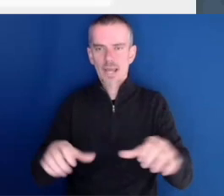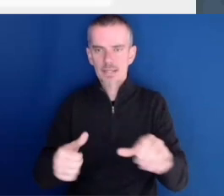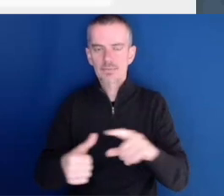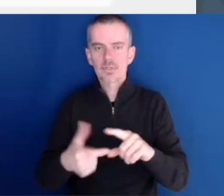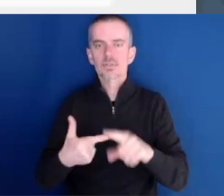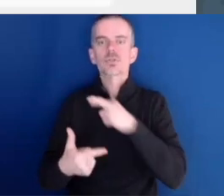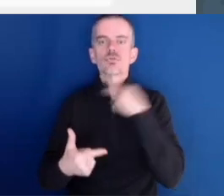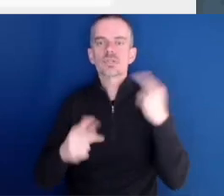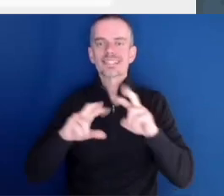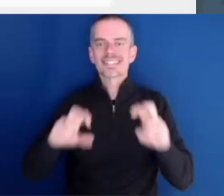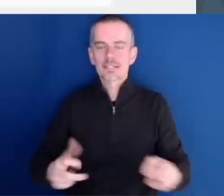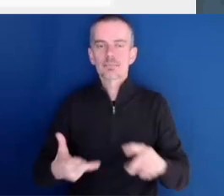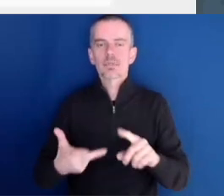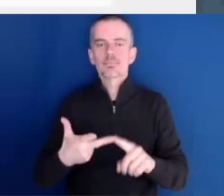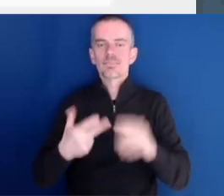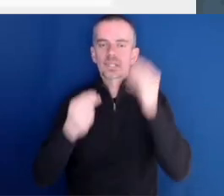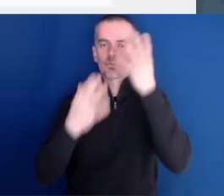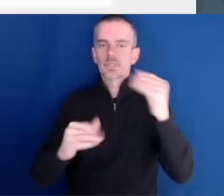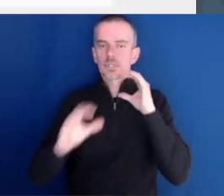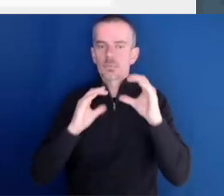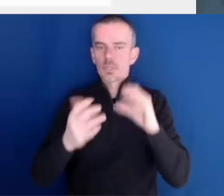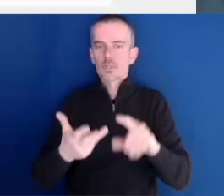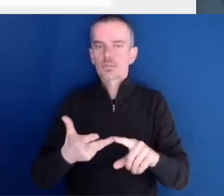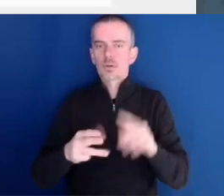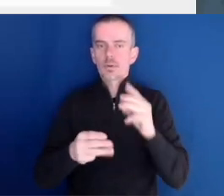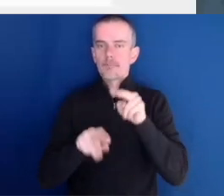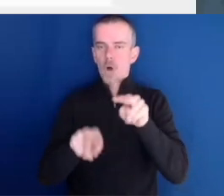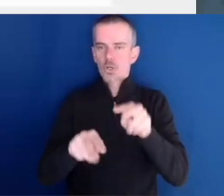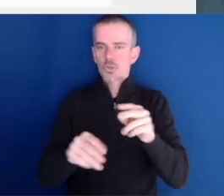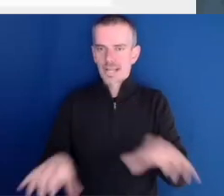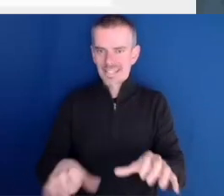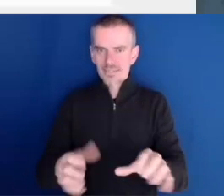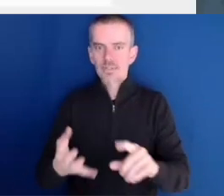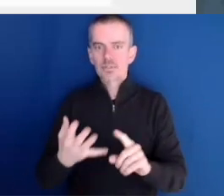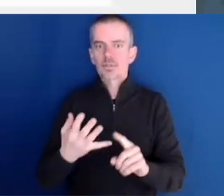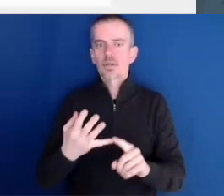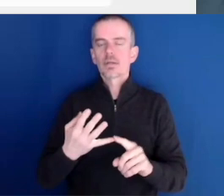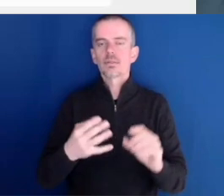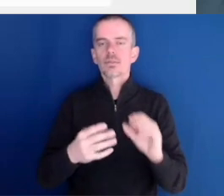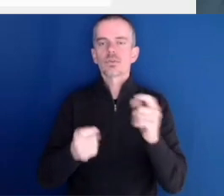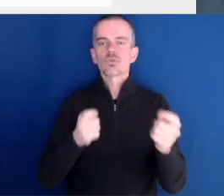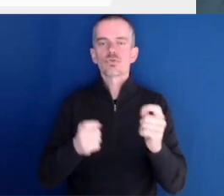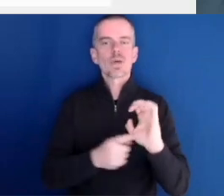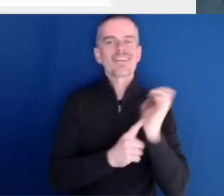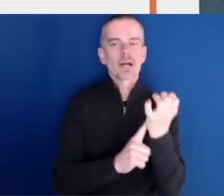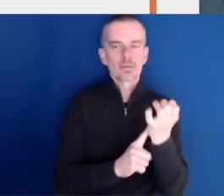risk assessment, information and communication, monitoring activities, and the control environment.